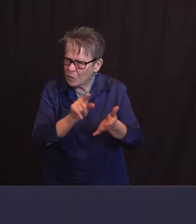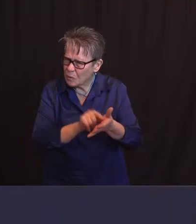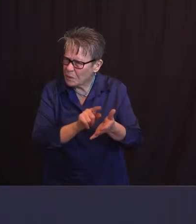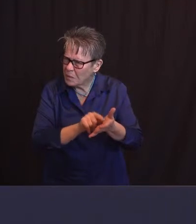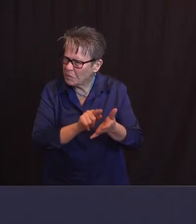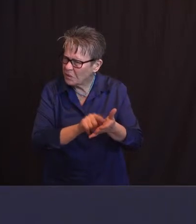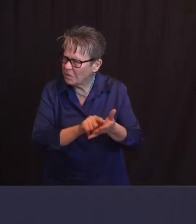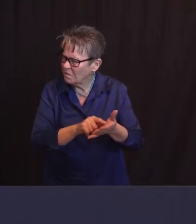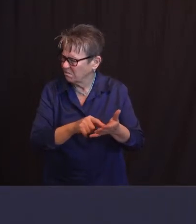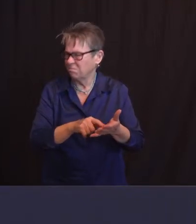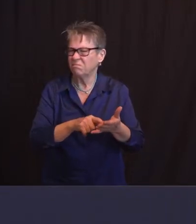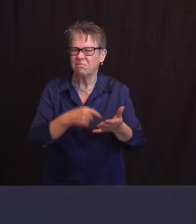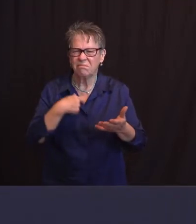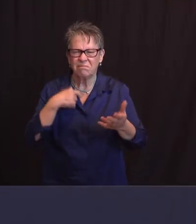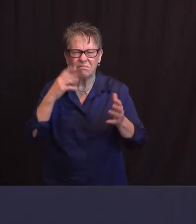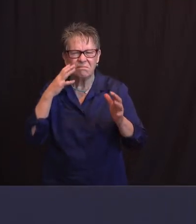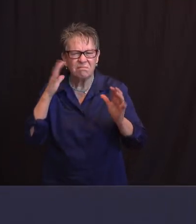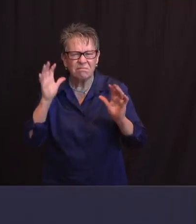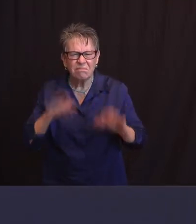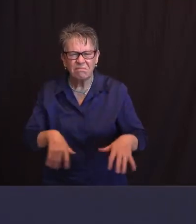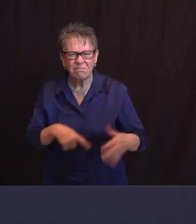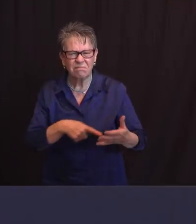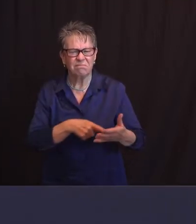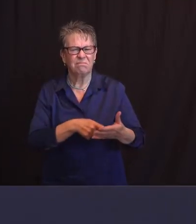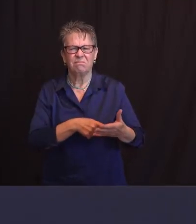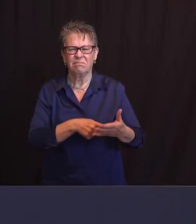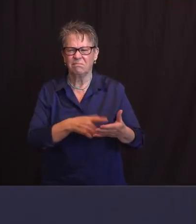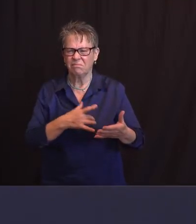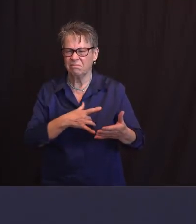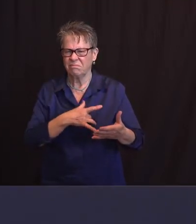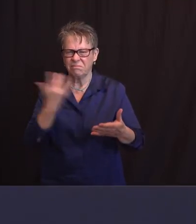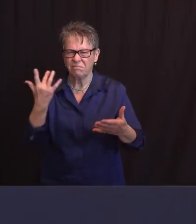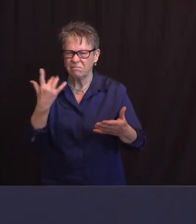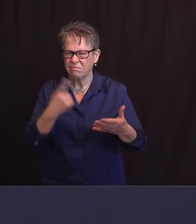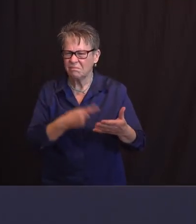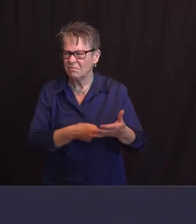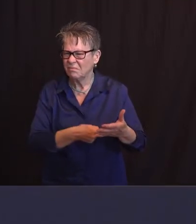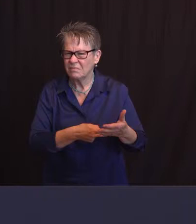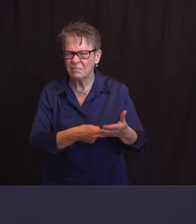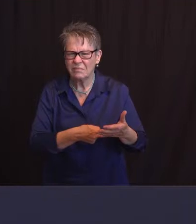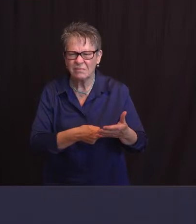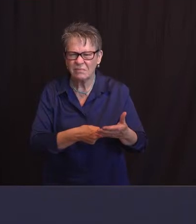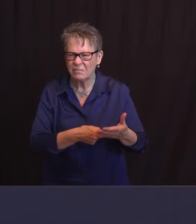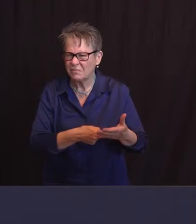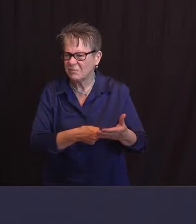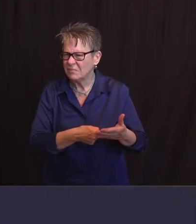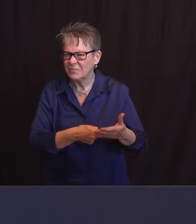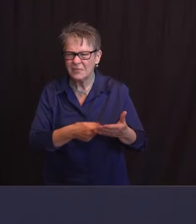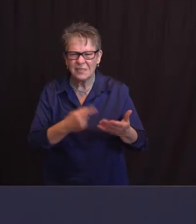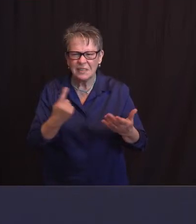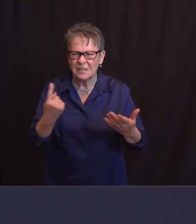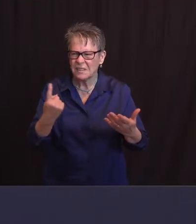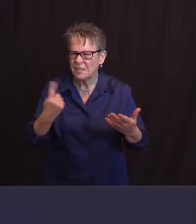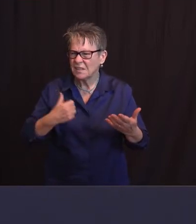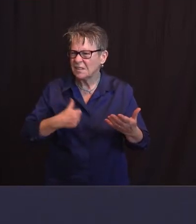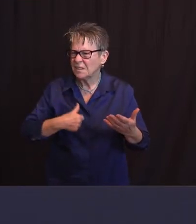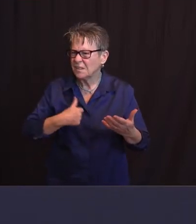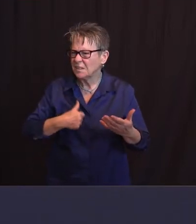published. So, I mean, someone has to pay, I would think with all due respect, someone has to pay a price for